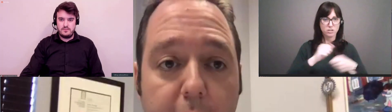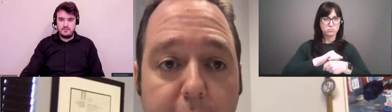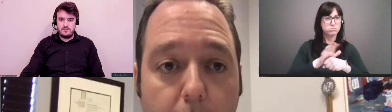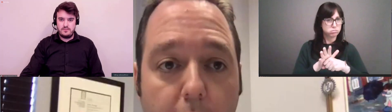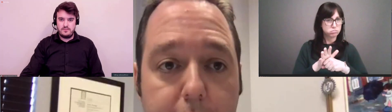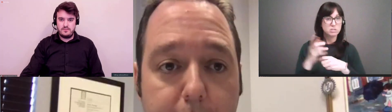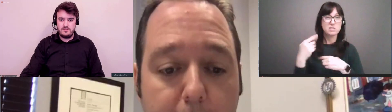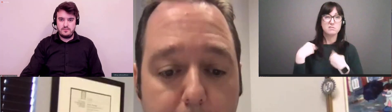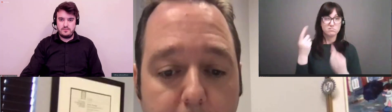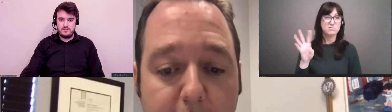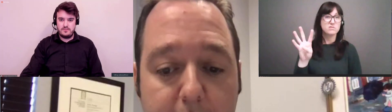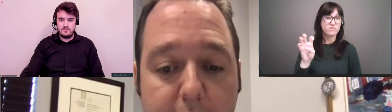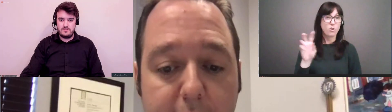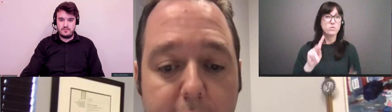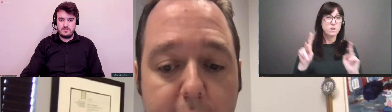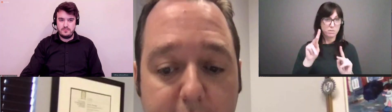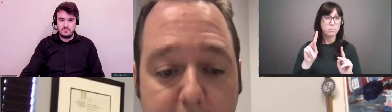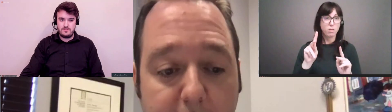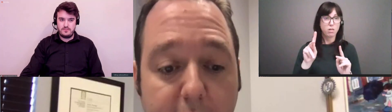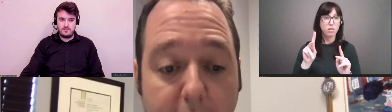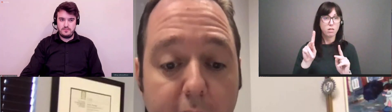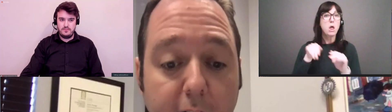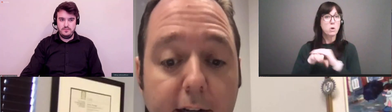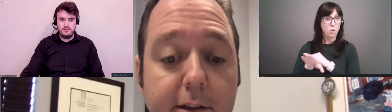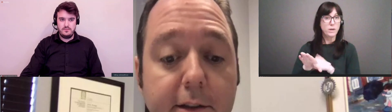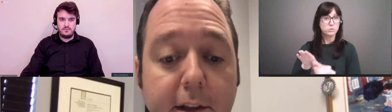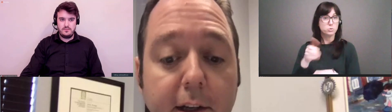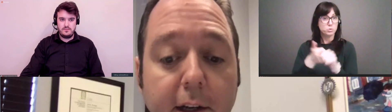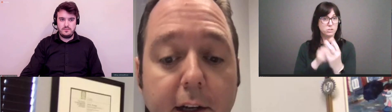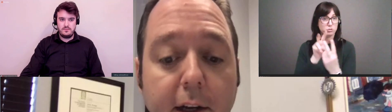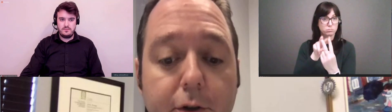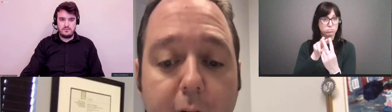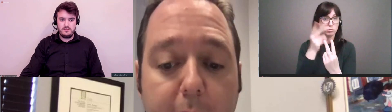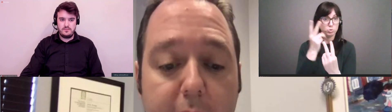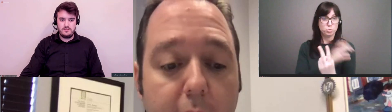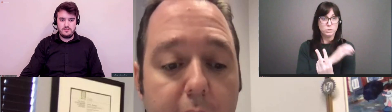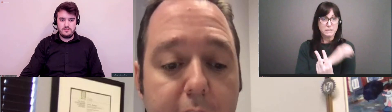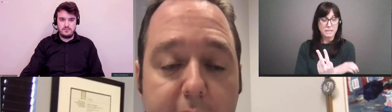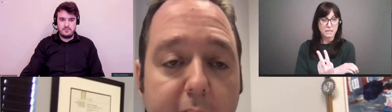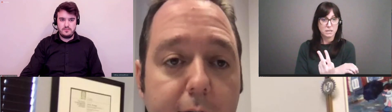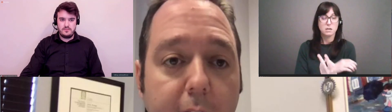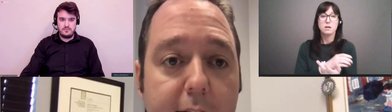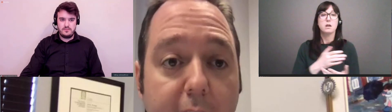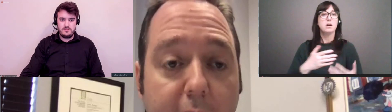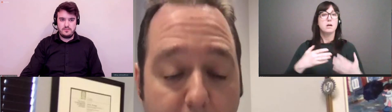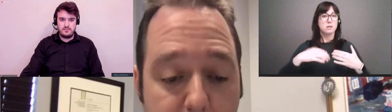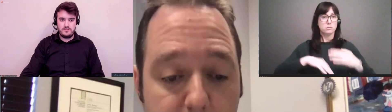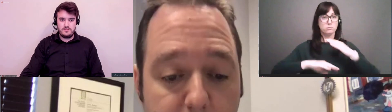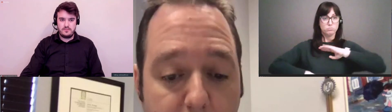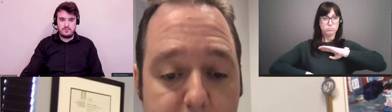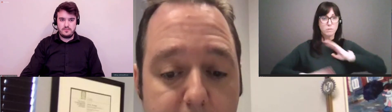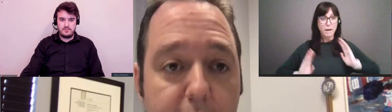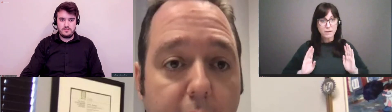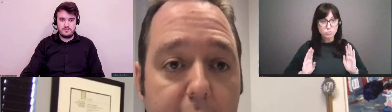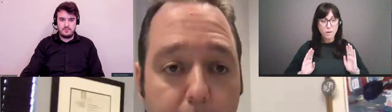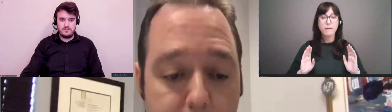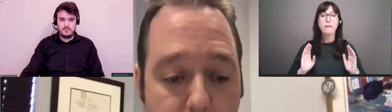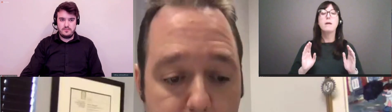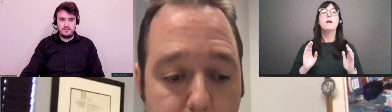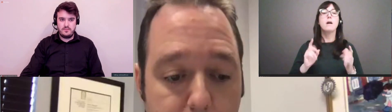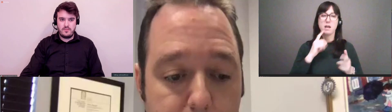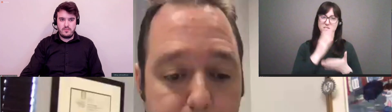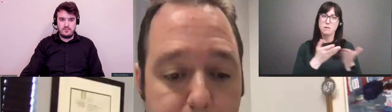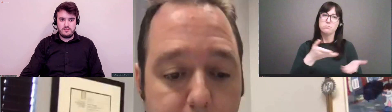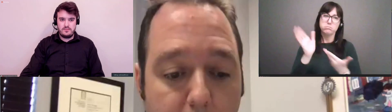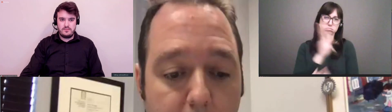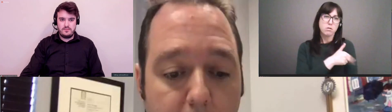over 400 people have been seen at the care clinics. Treatment has included chest x-rays and in a handful of cases, transport to